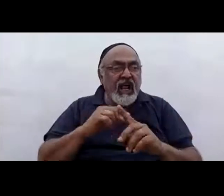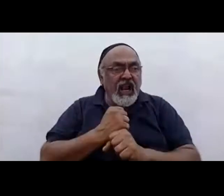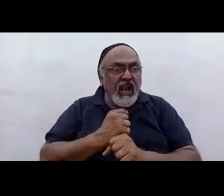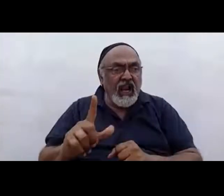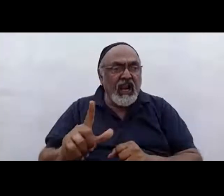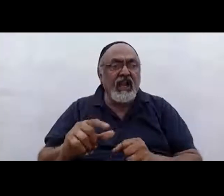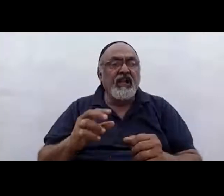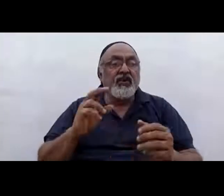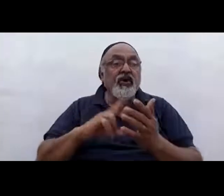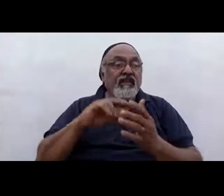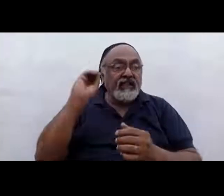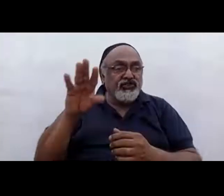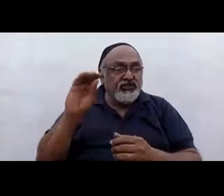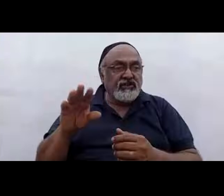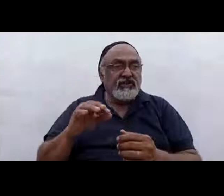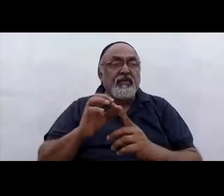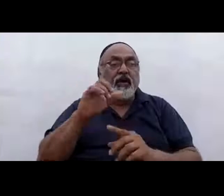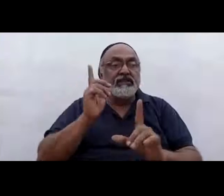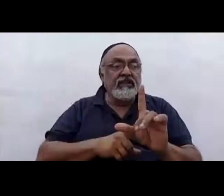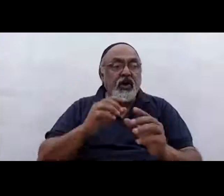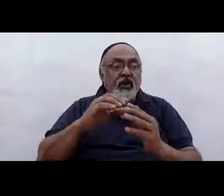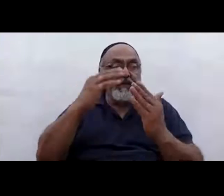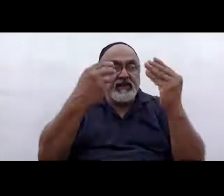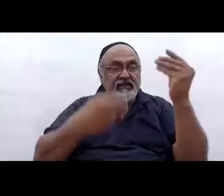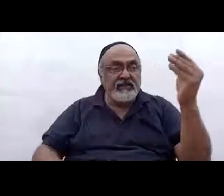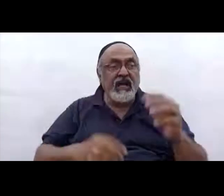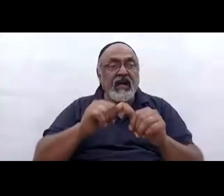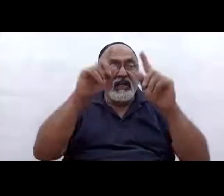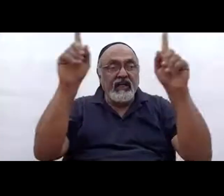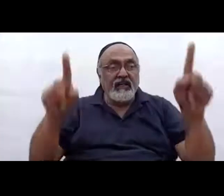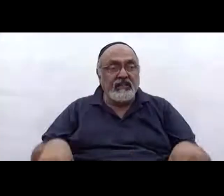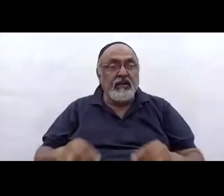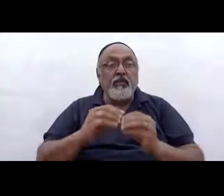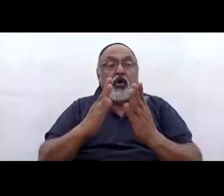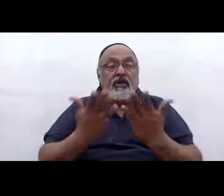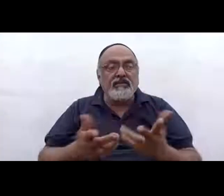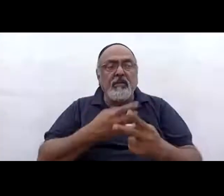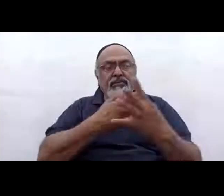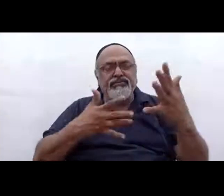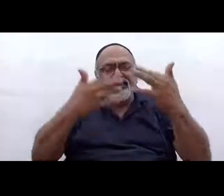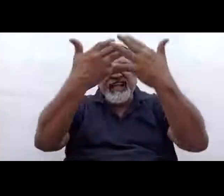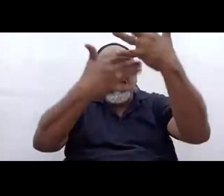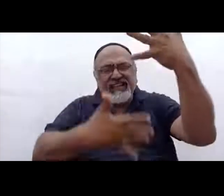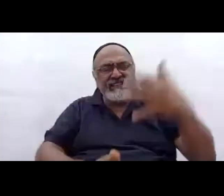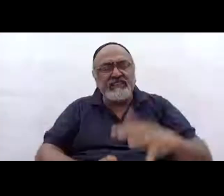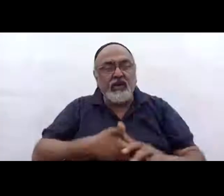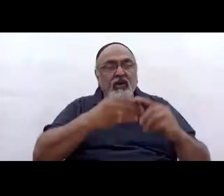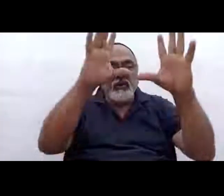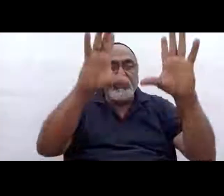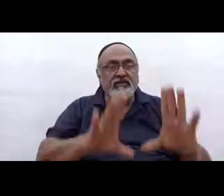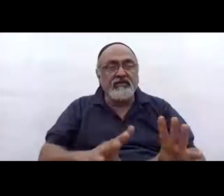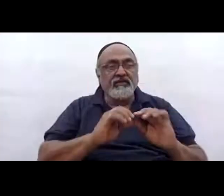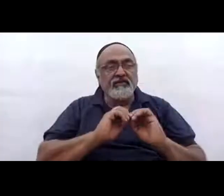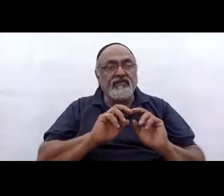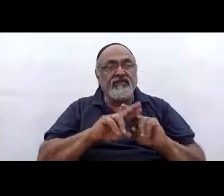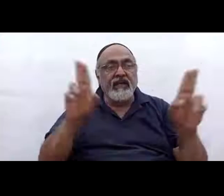articles related to the particular topic, everything, reports, notifications, everything. And in case you want to look